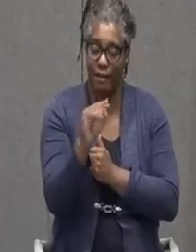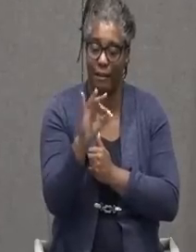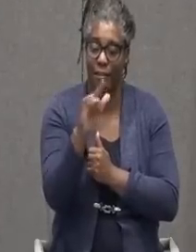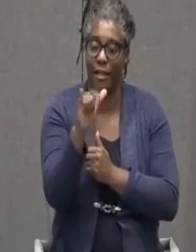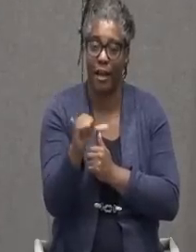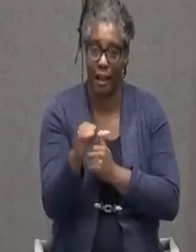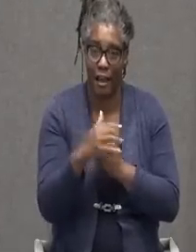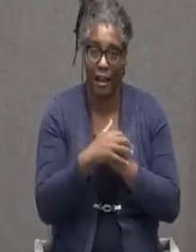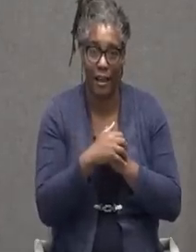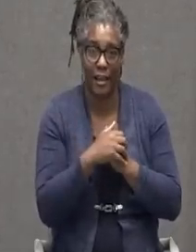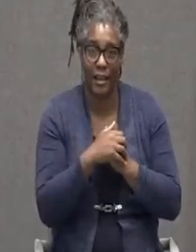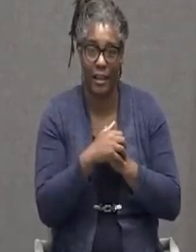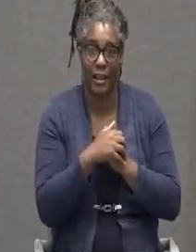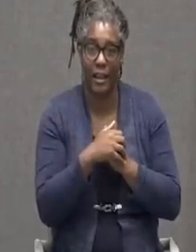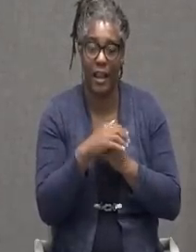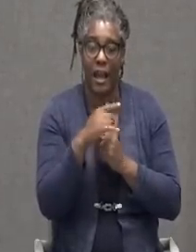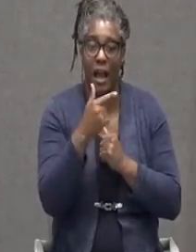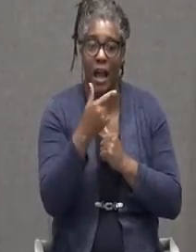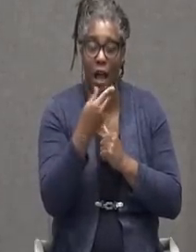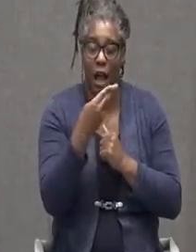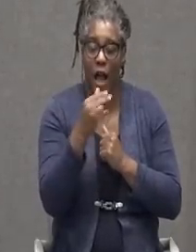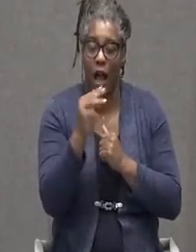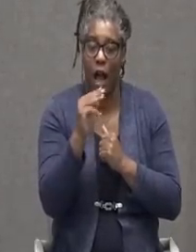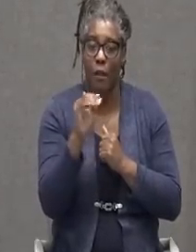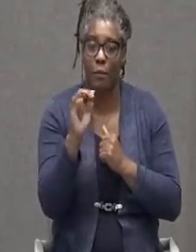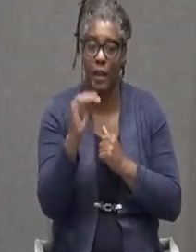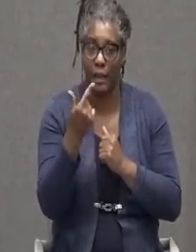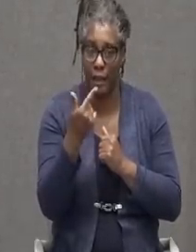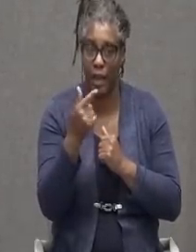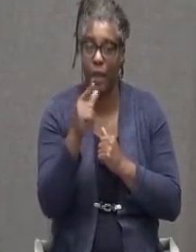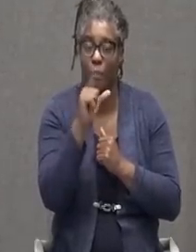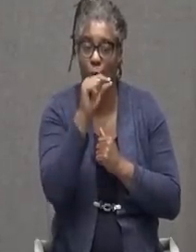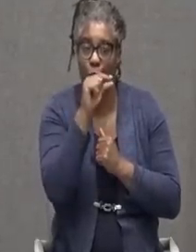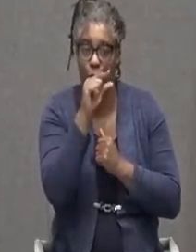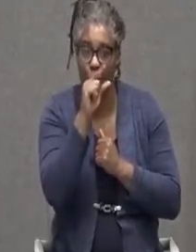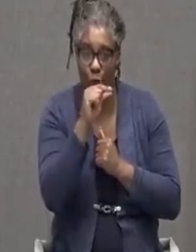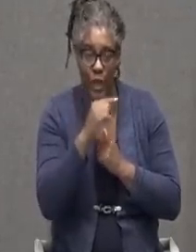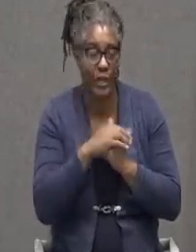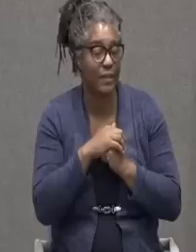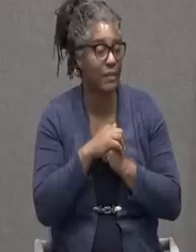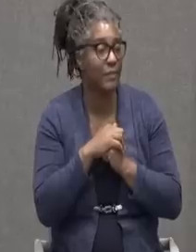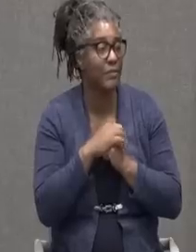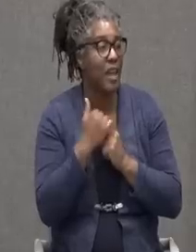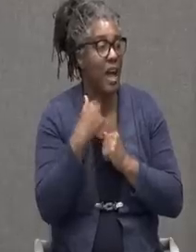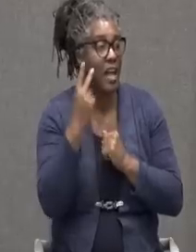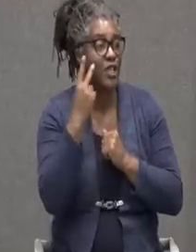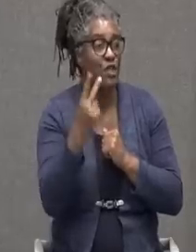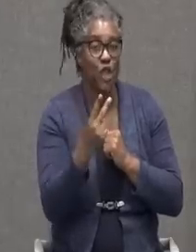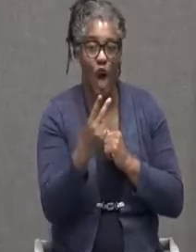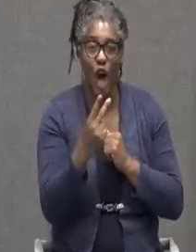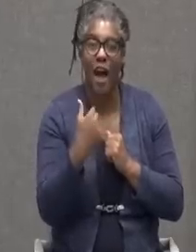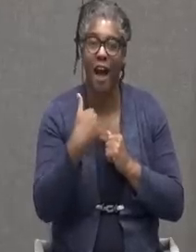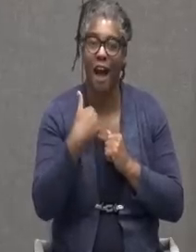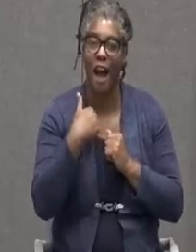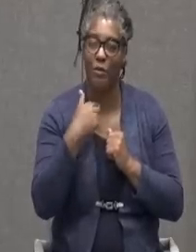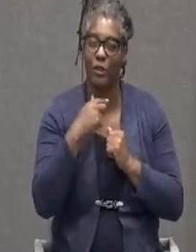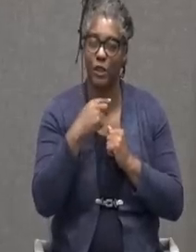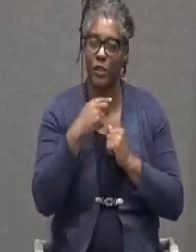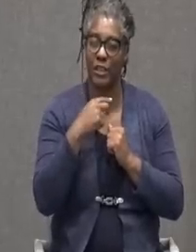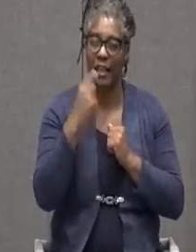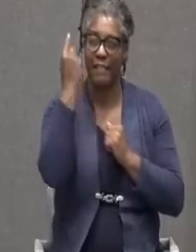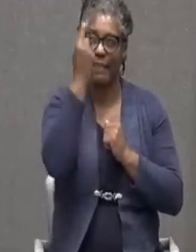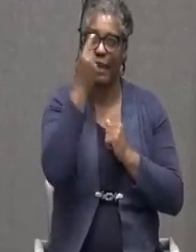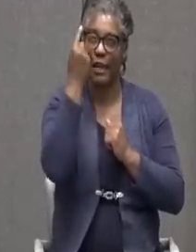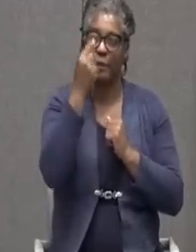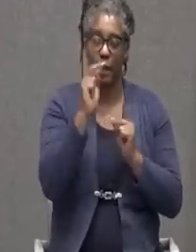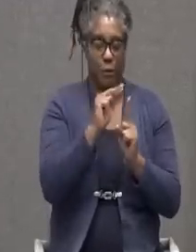when I saw this, I thought of that perspective that Miss Garcia and Miss Martindale were talking about. And